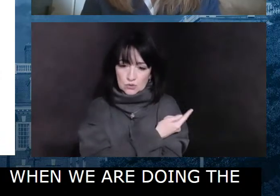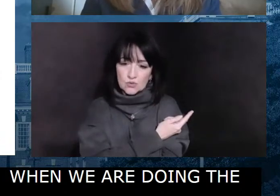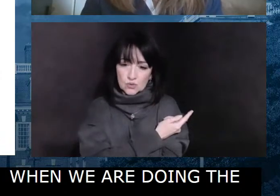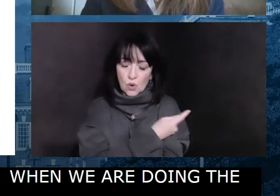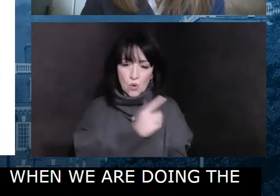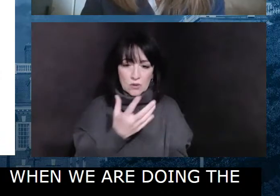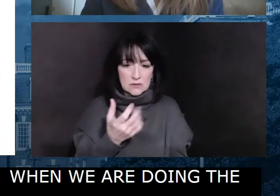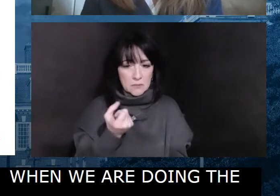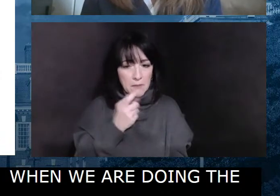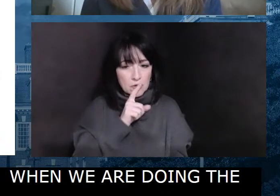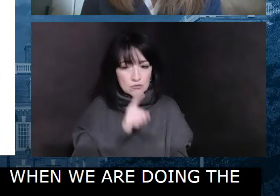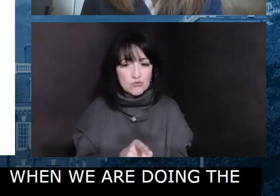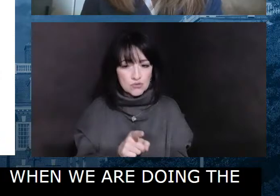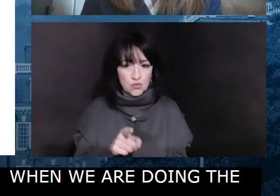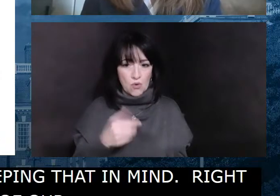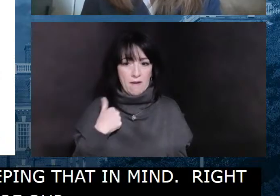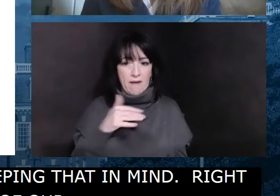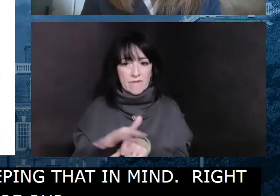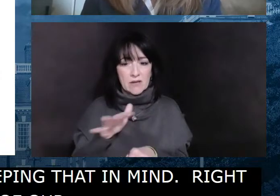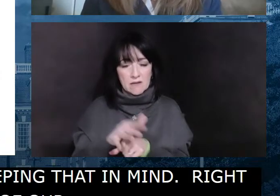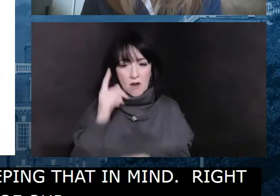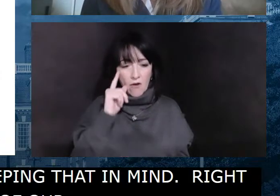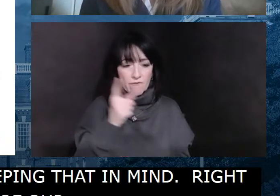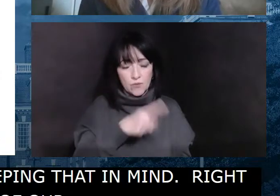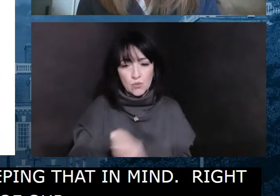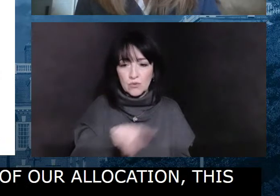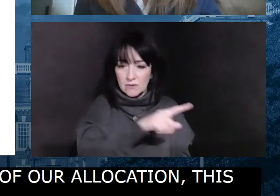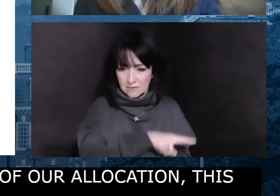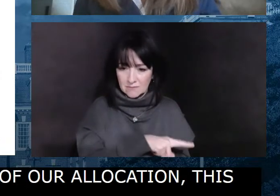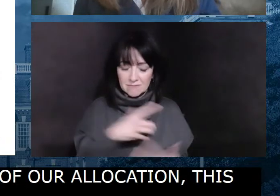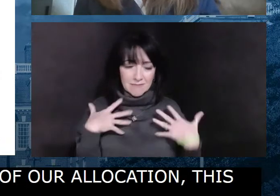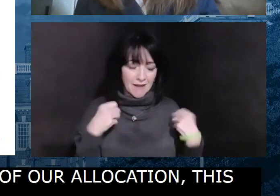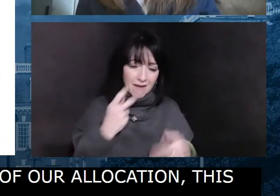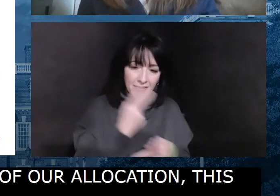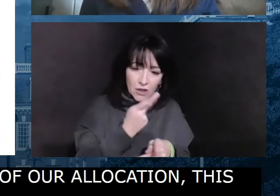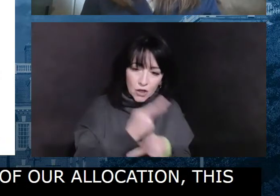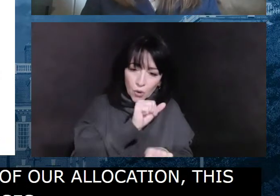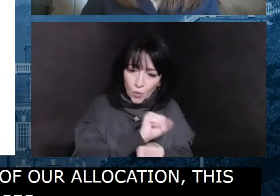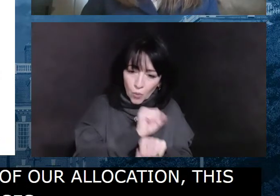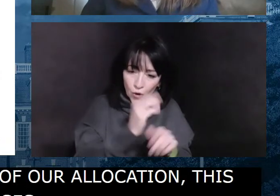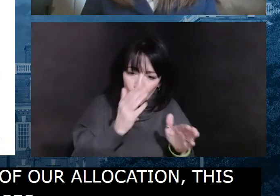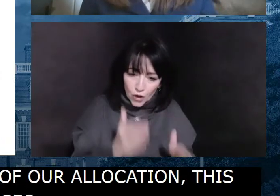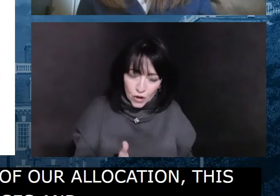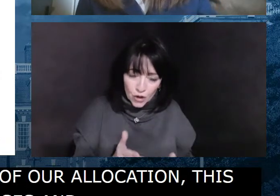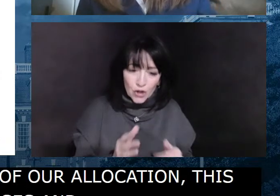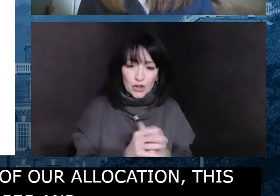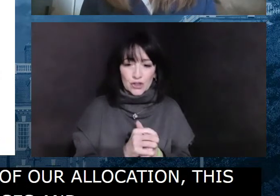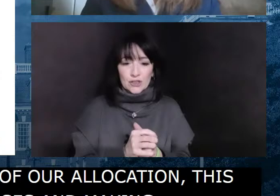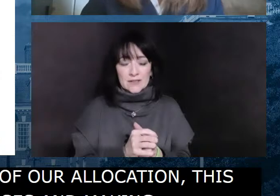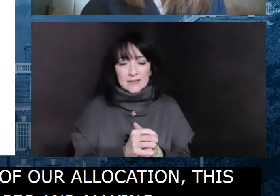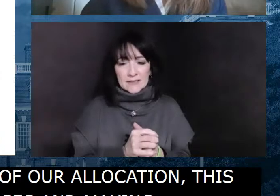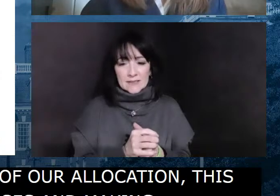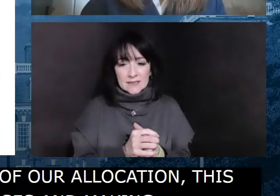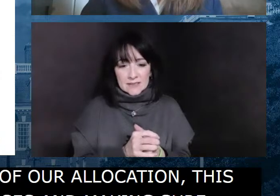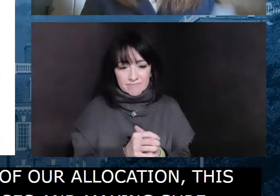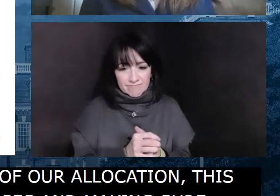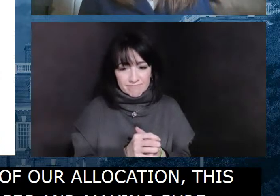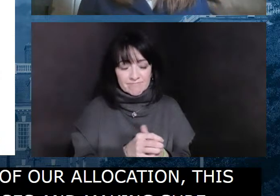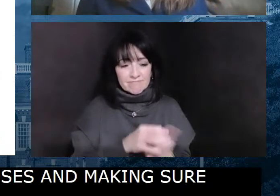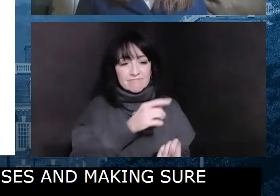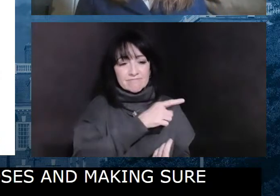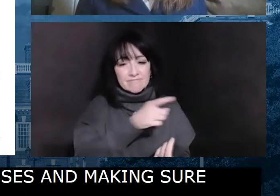adequate amount for those who need their second doses. That includes, all of our providers, so all the hospitals that